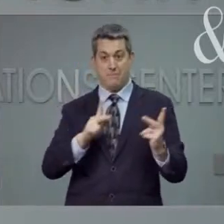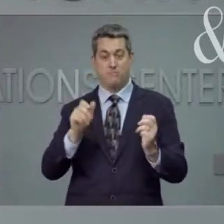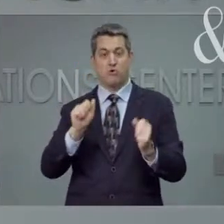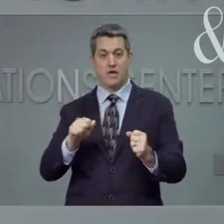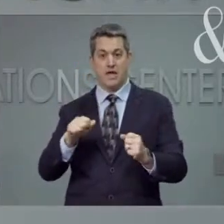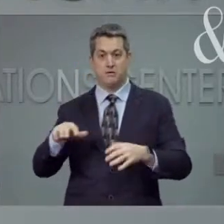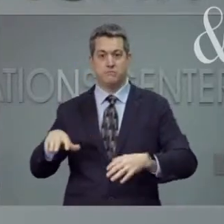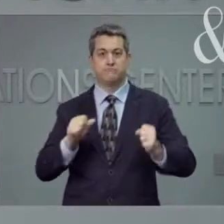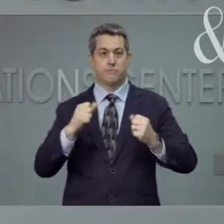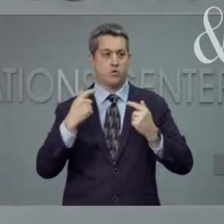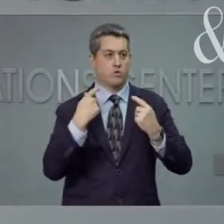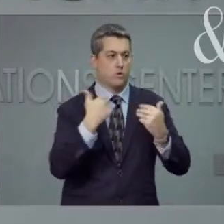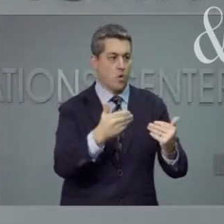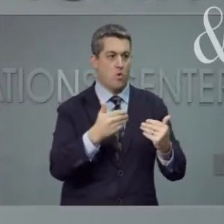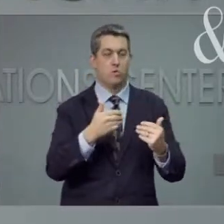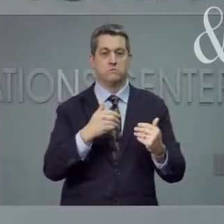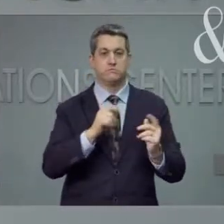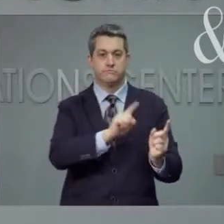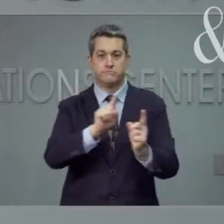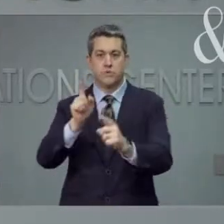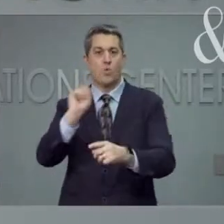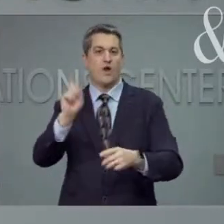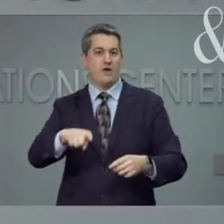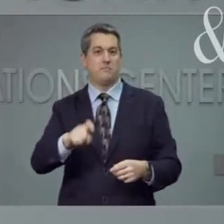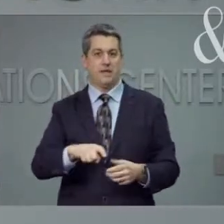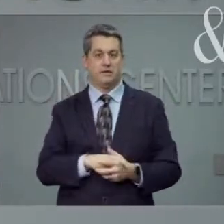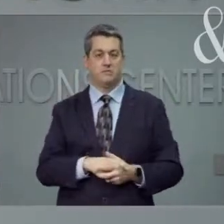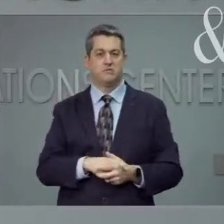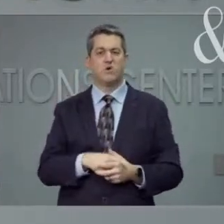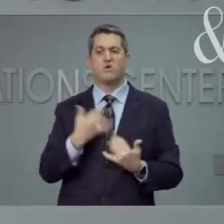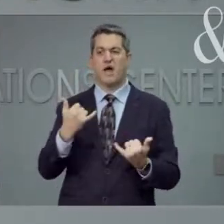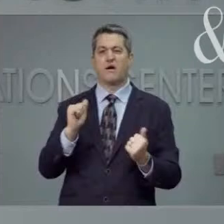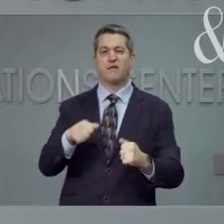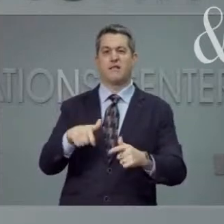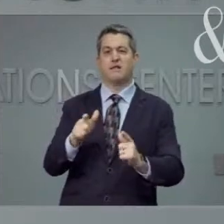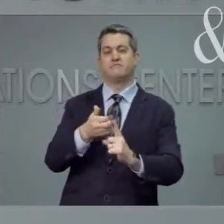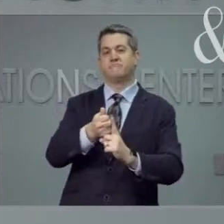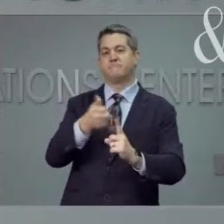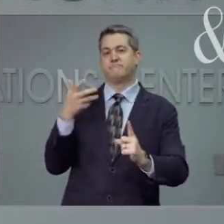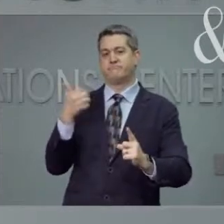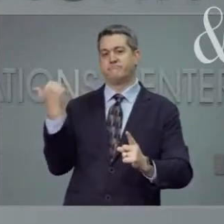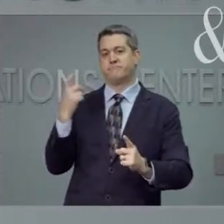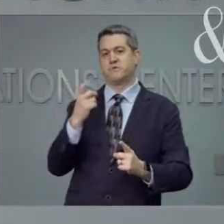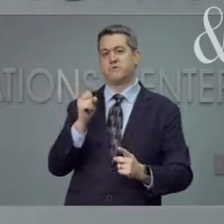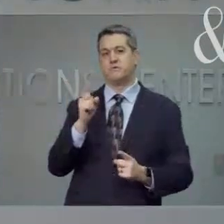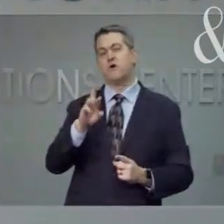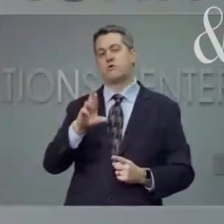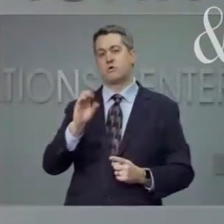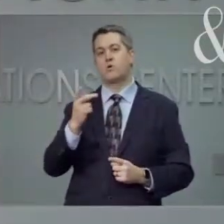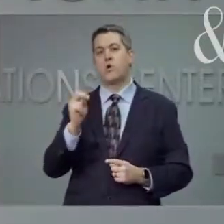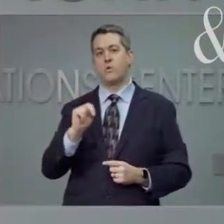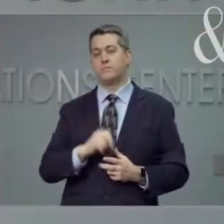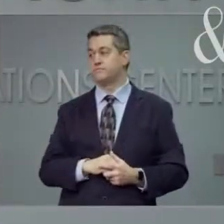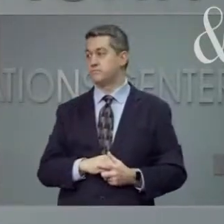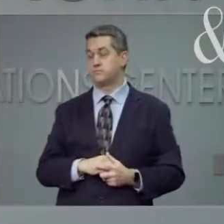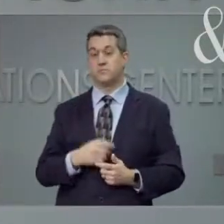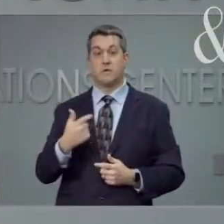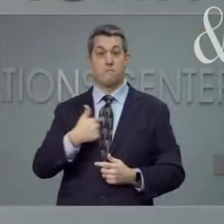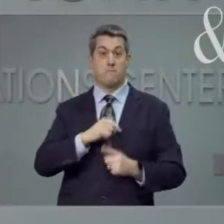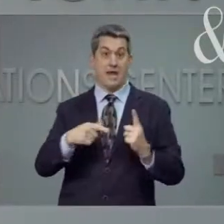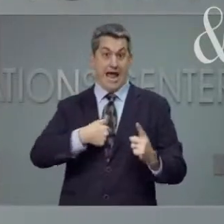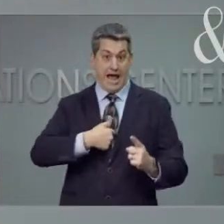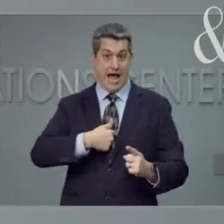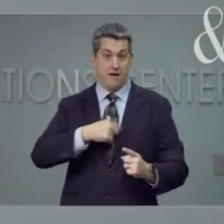to do this. And I'll let Dr. Cohen talk a little bit specifically about what the plan in place is. I have confidence in it,